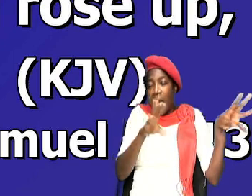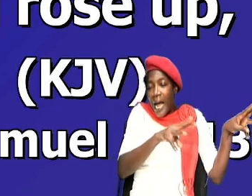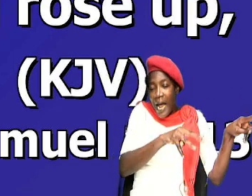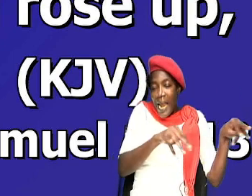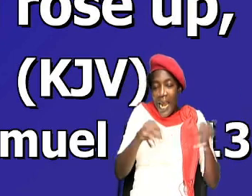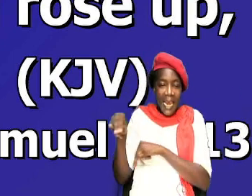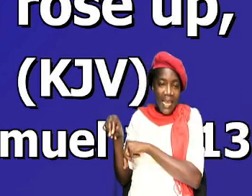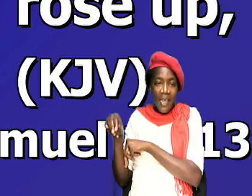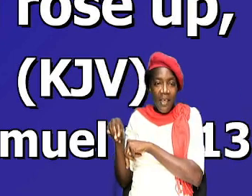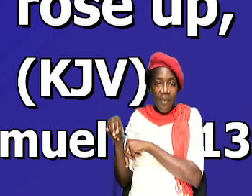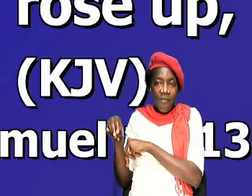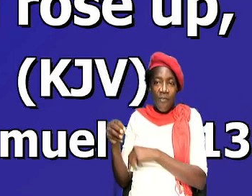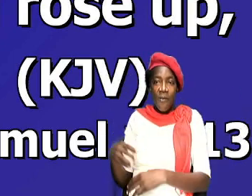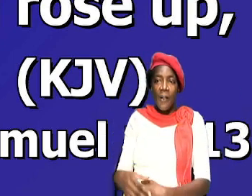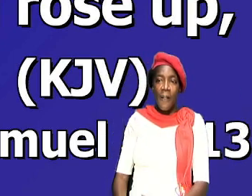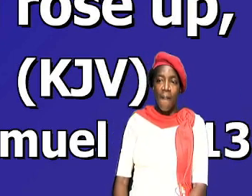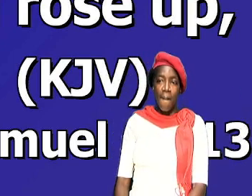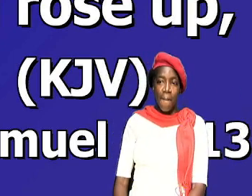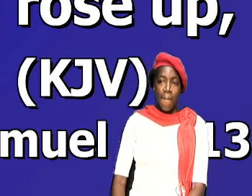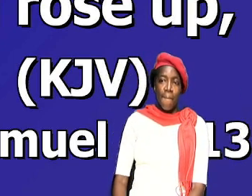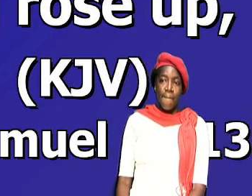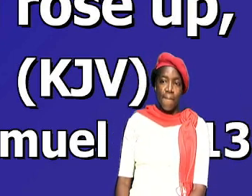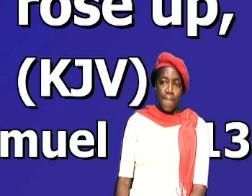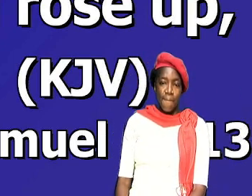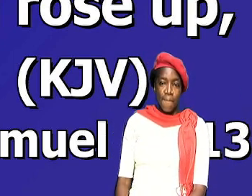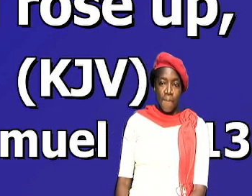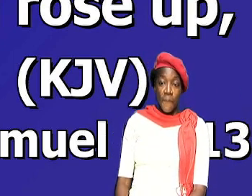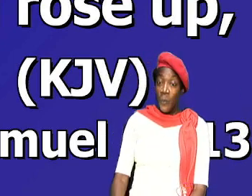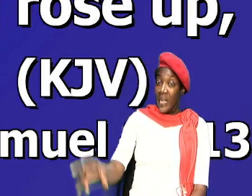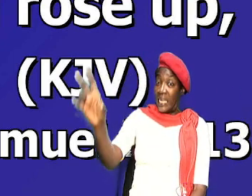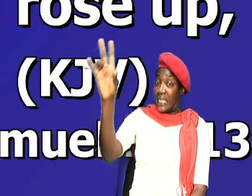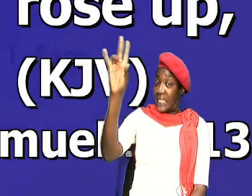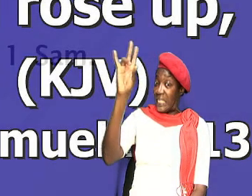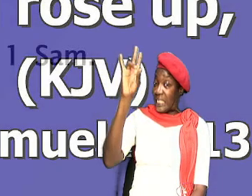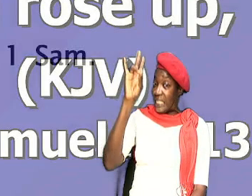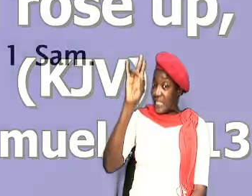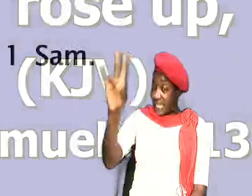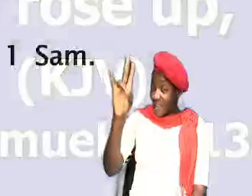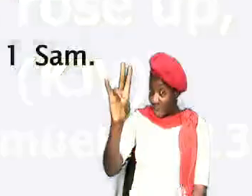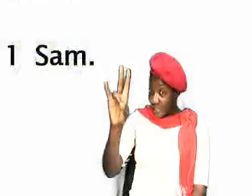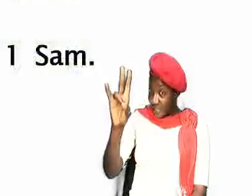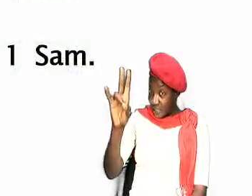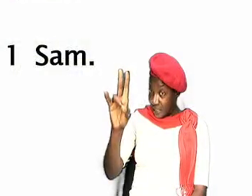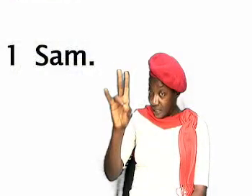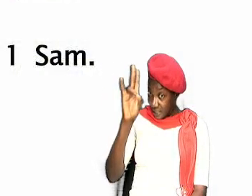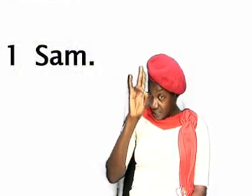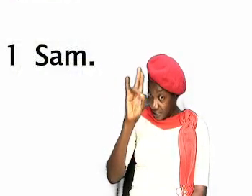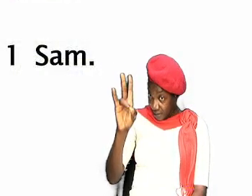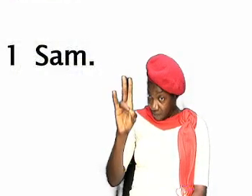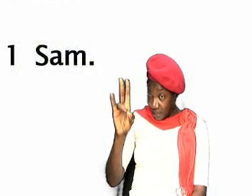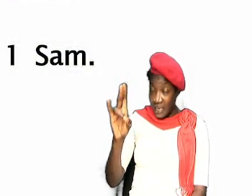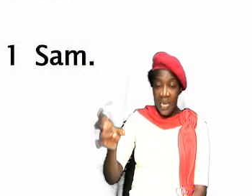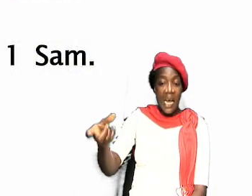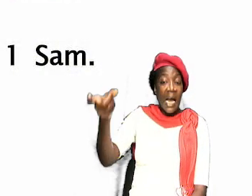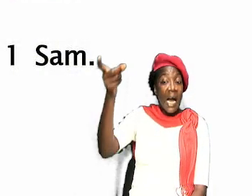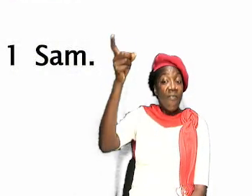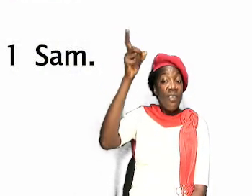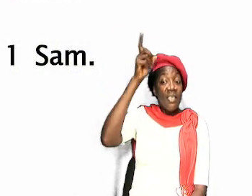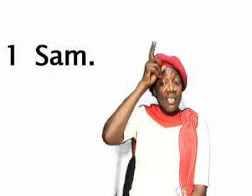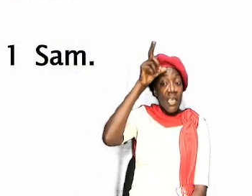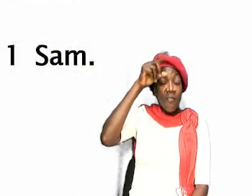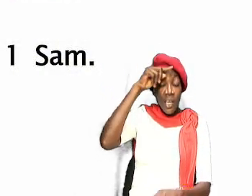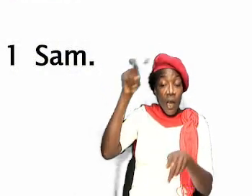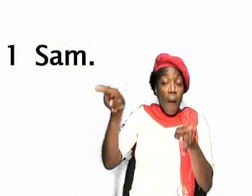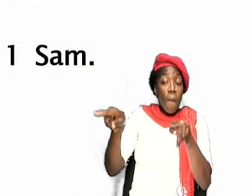Ramah. Let's go back to the slide. So 7 of David's brethren. So David was anointed